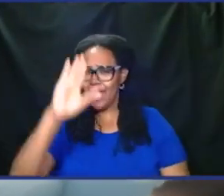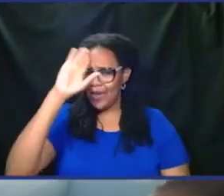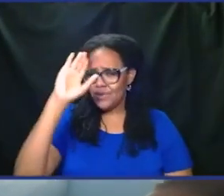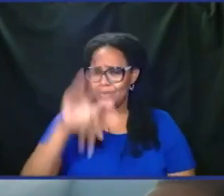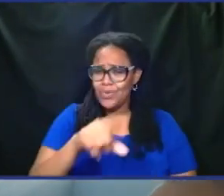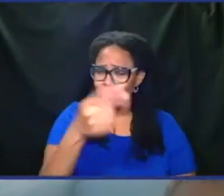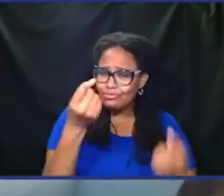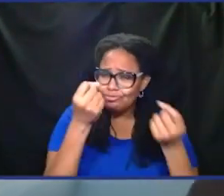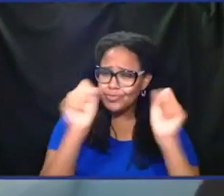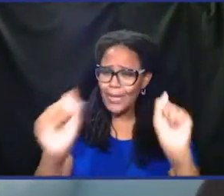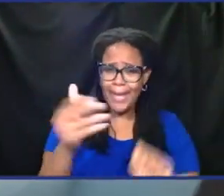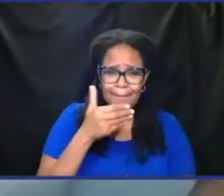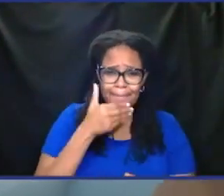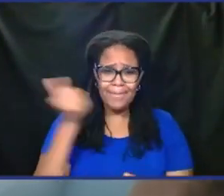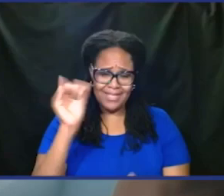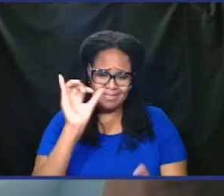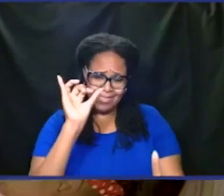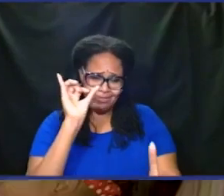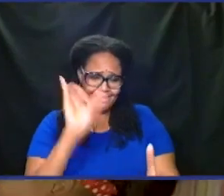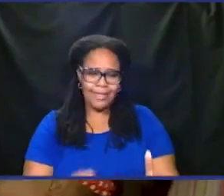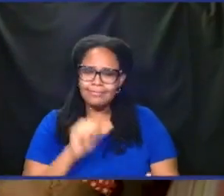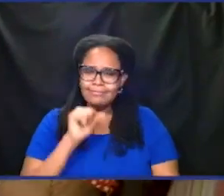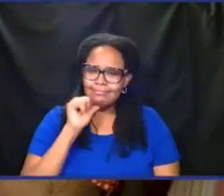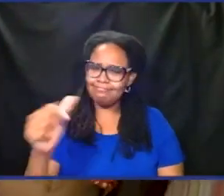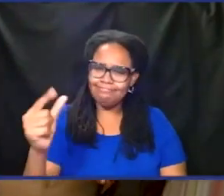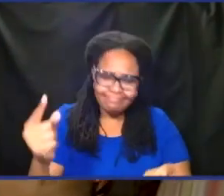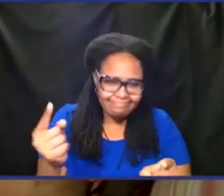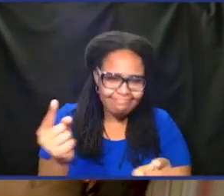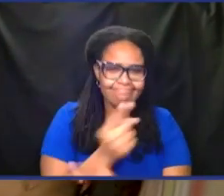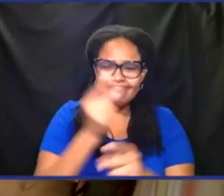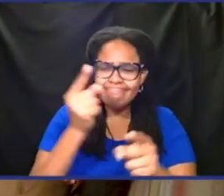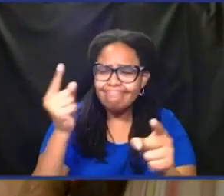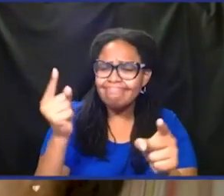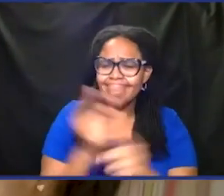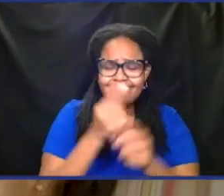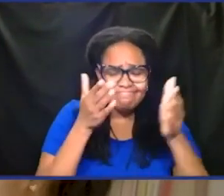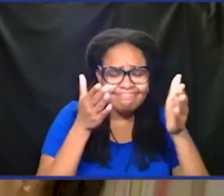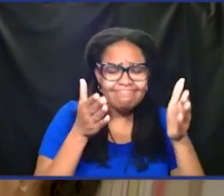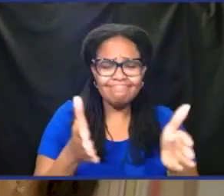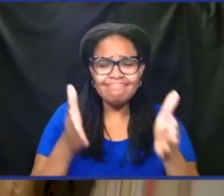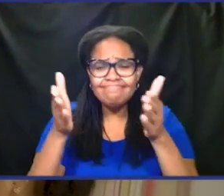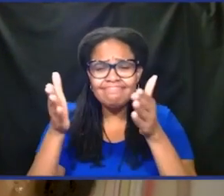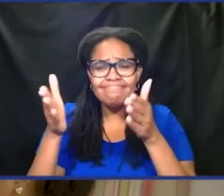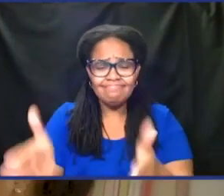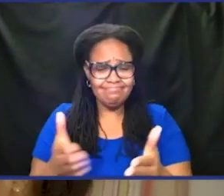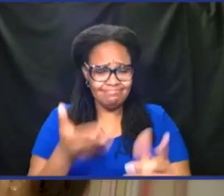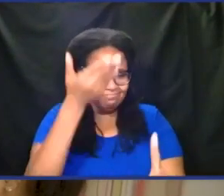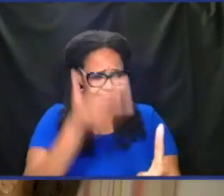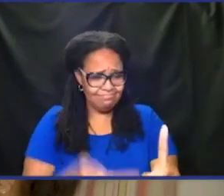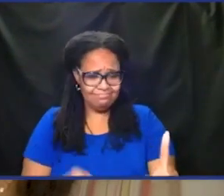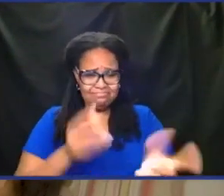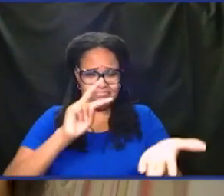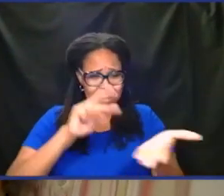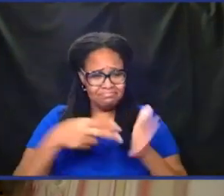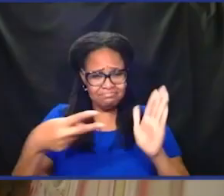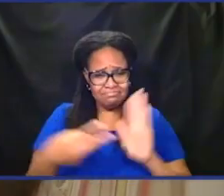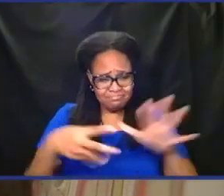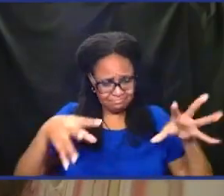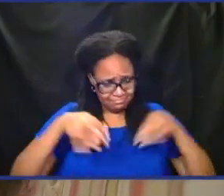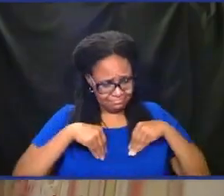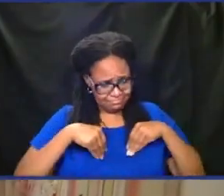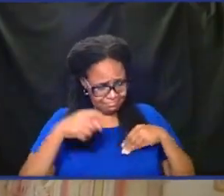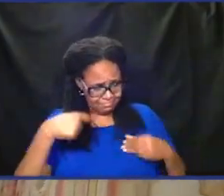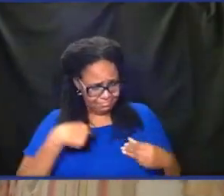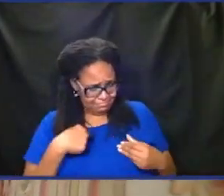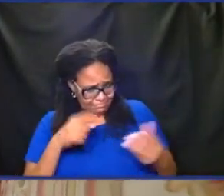but that's not the way. And who you are doesn't make it okay. So